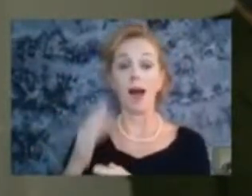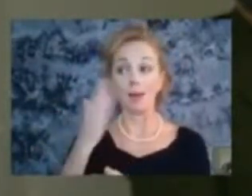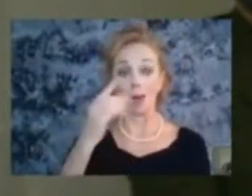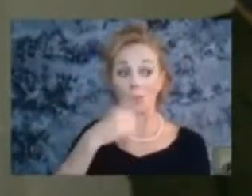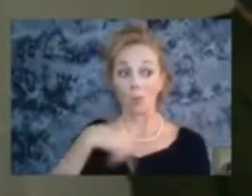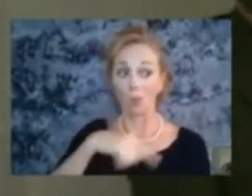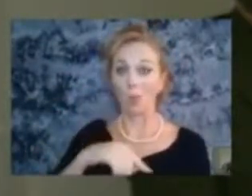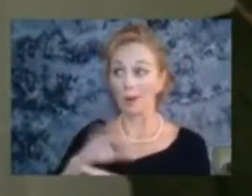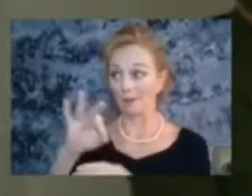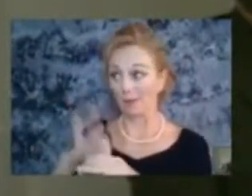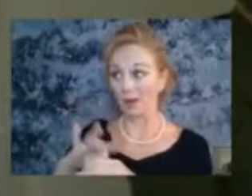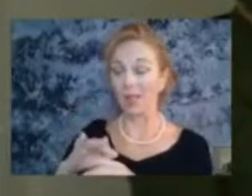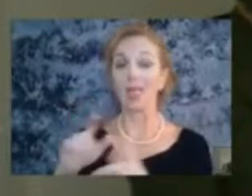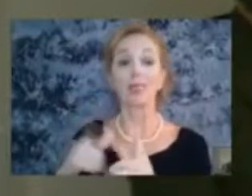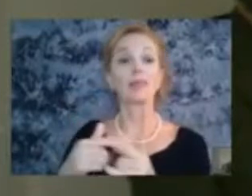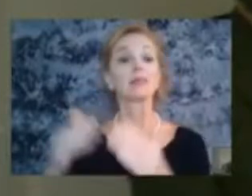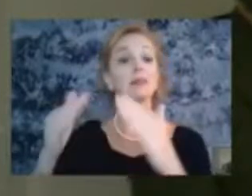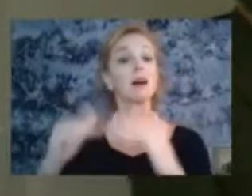as August 20th,